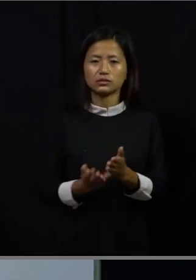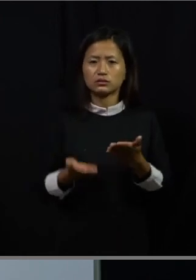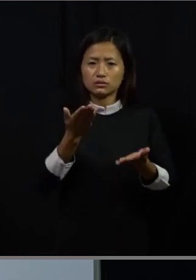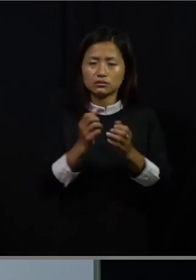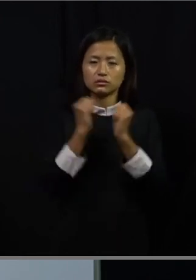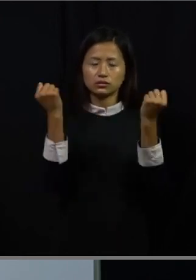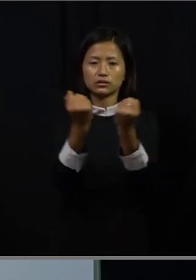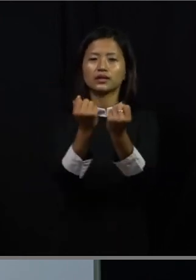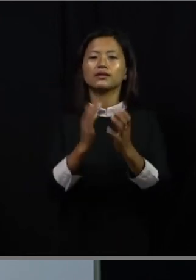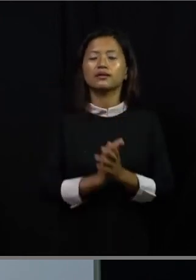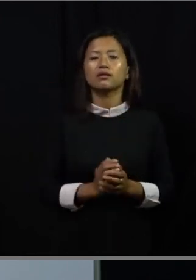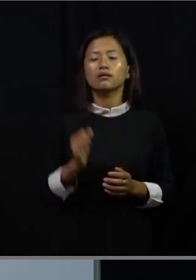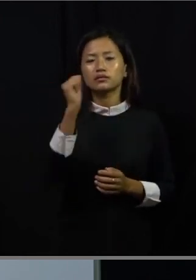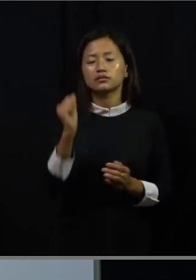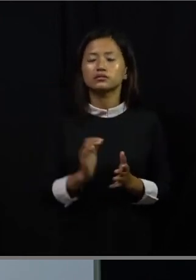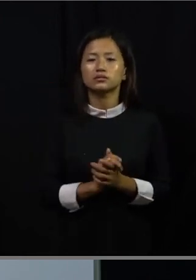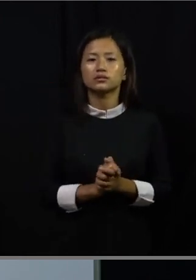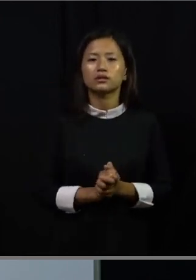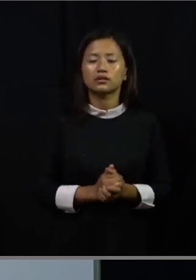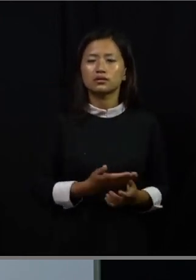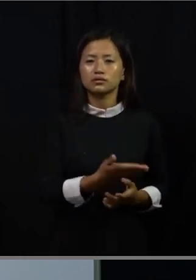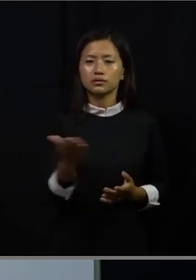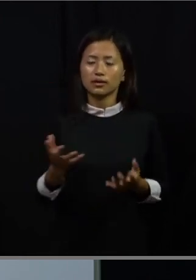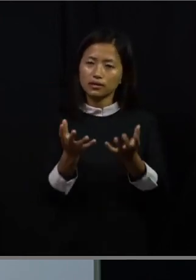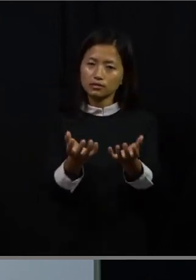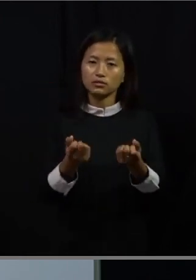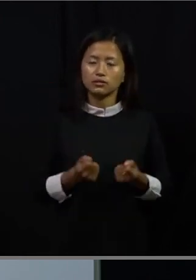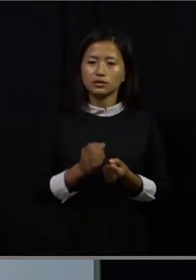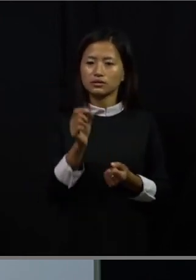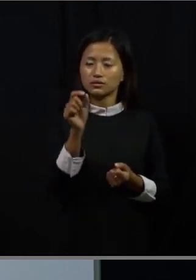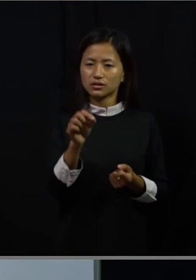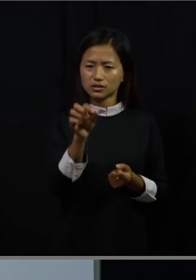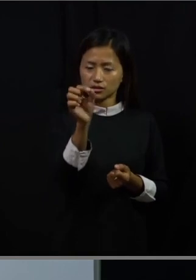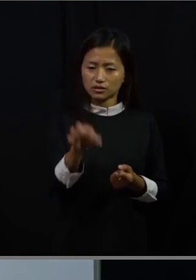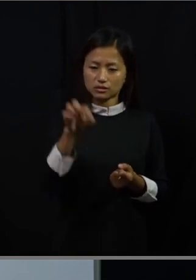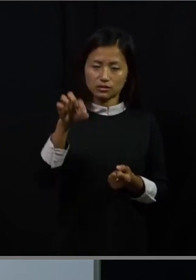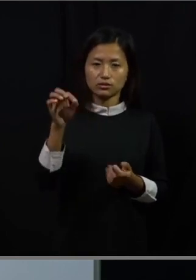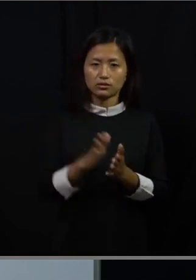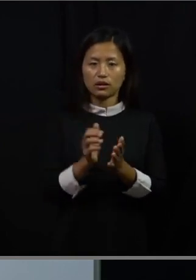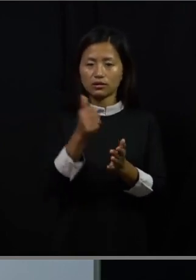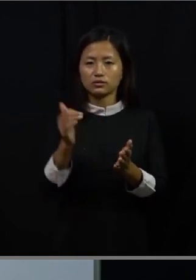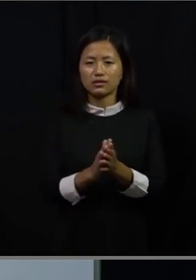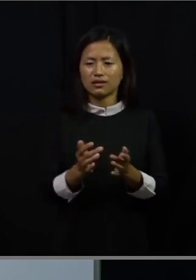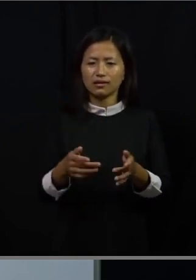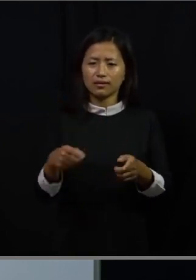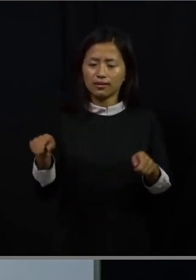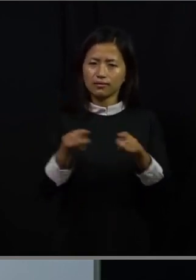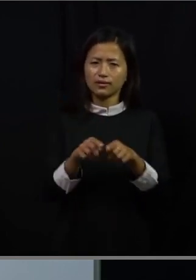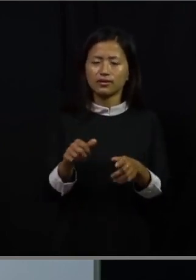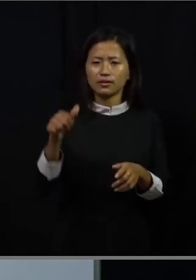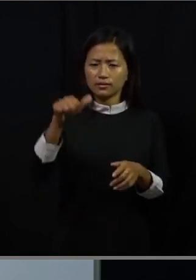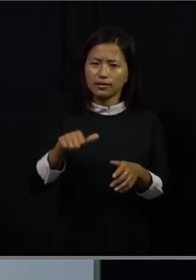society and all, okay. And also, they accept each other's conclusion. Whenever they do any kind of